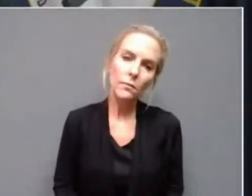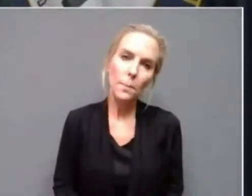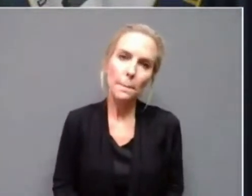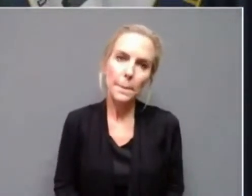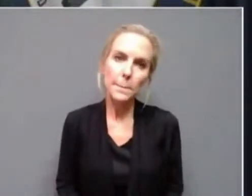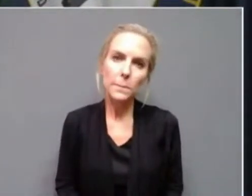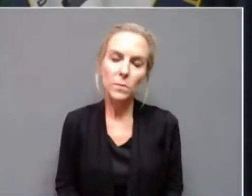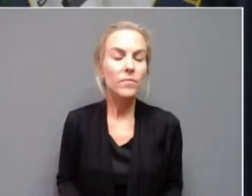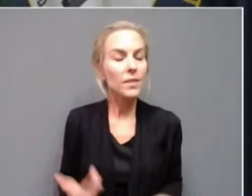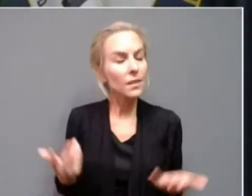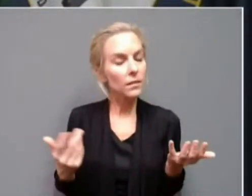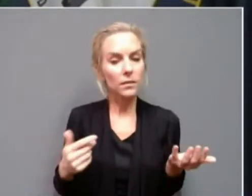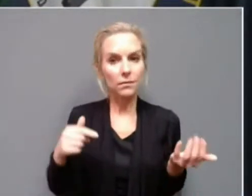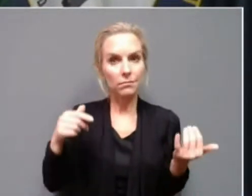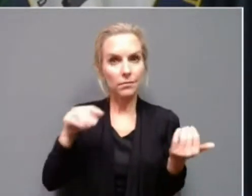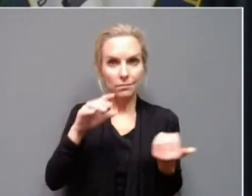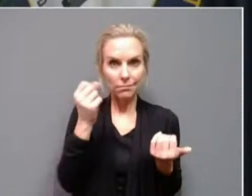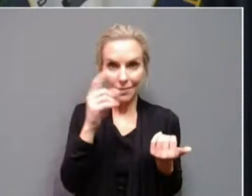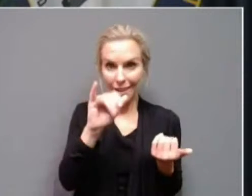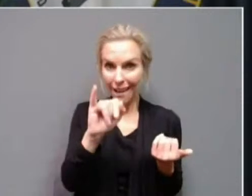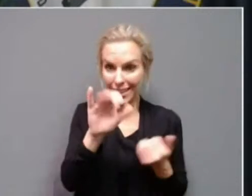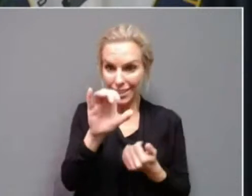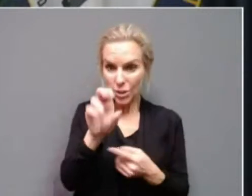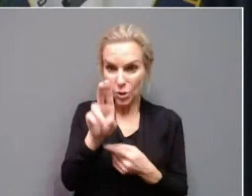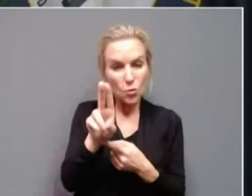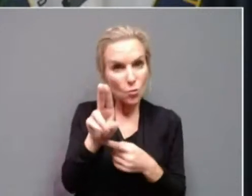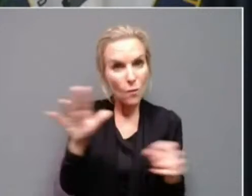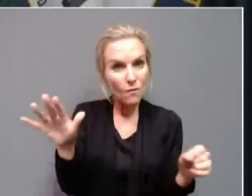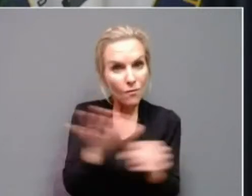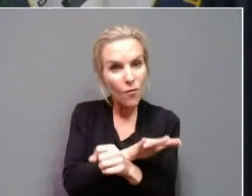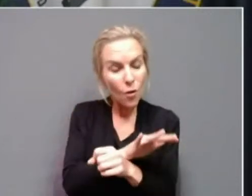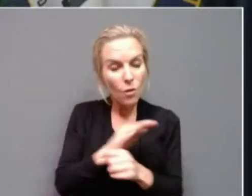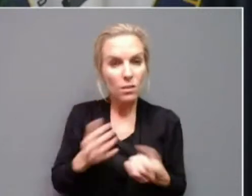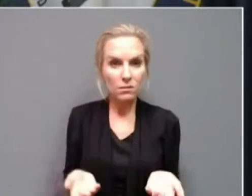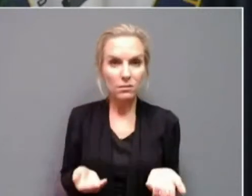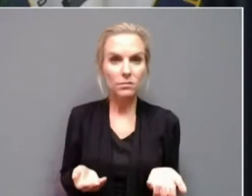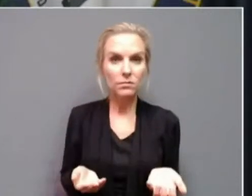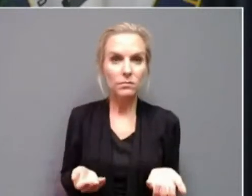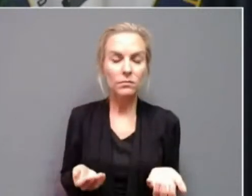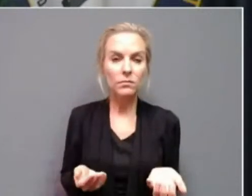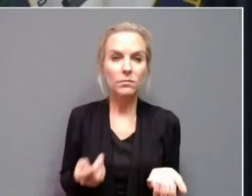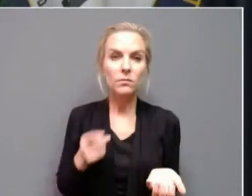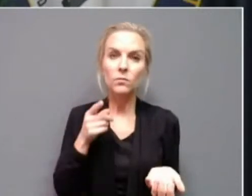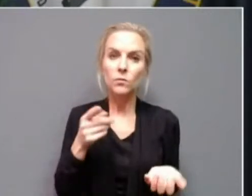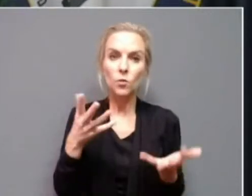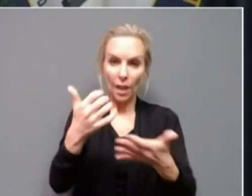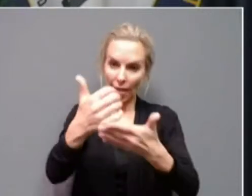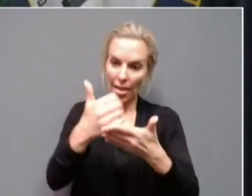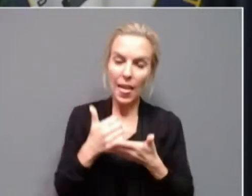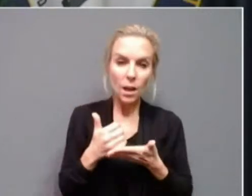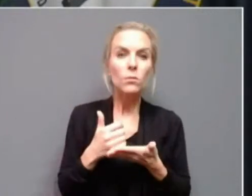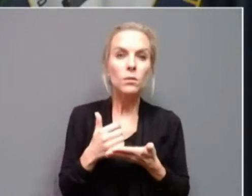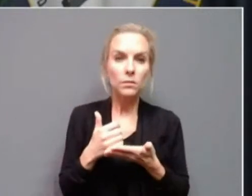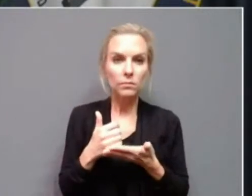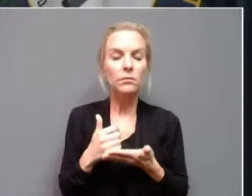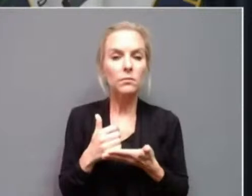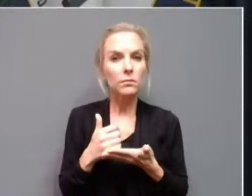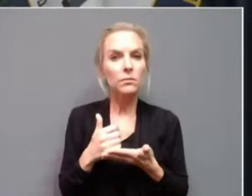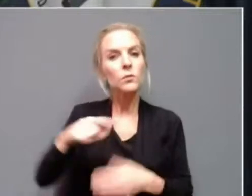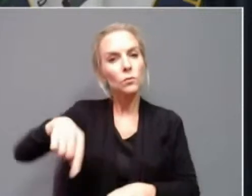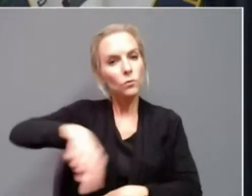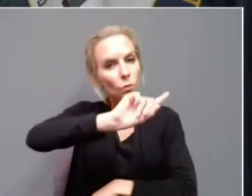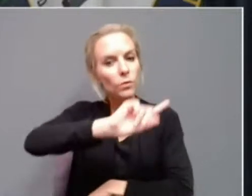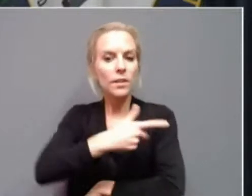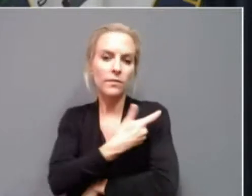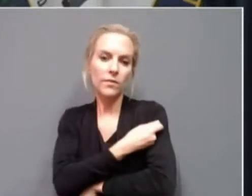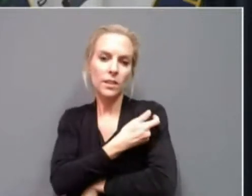Our ICU is full. If you want to help us out, go get vaccinated.